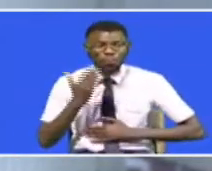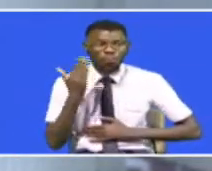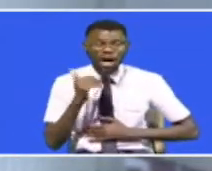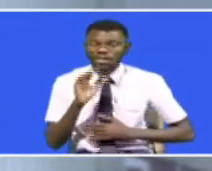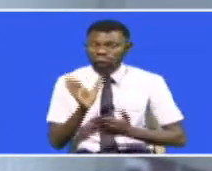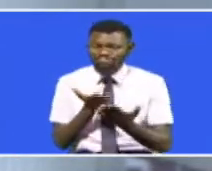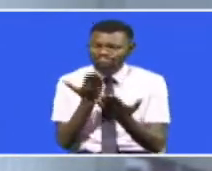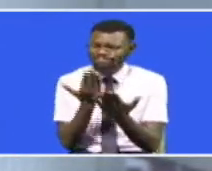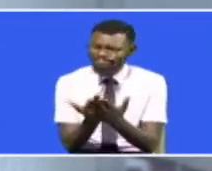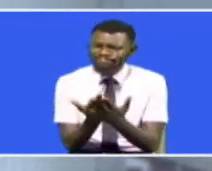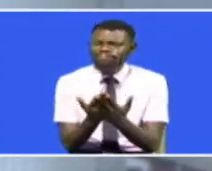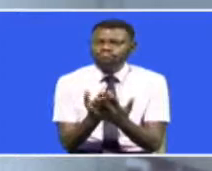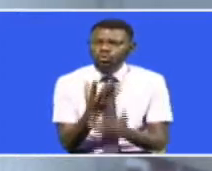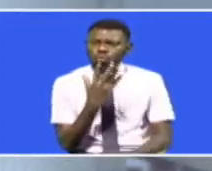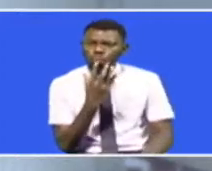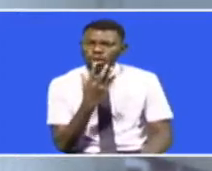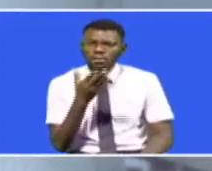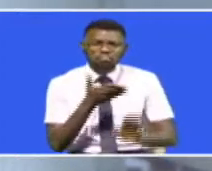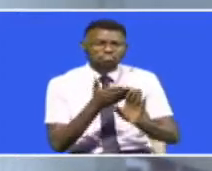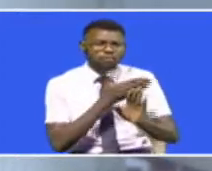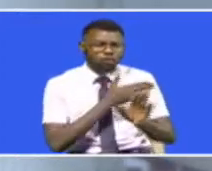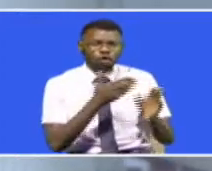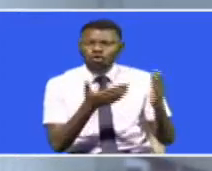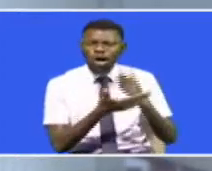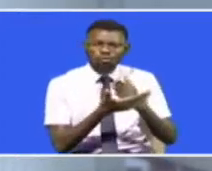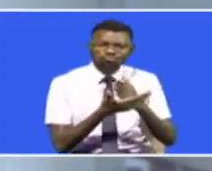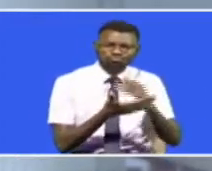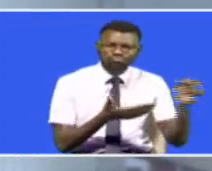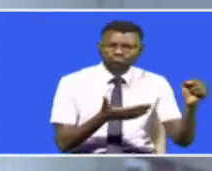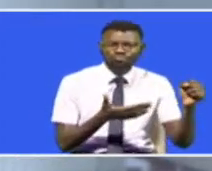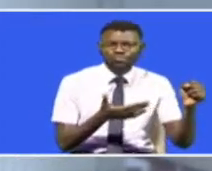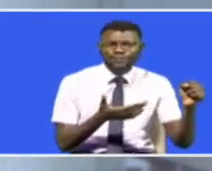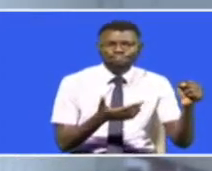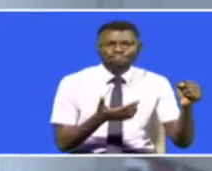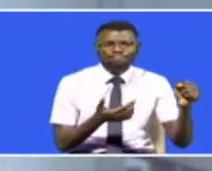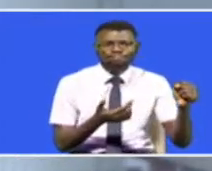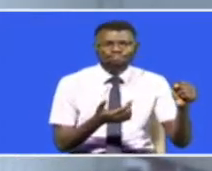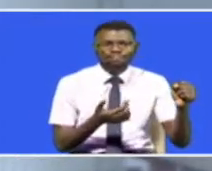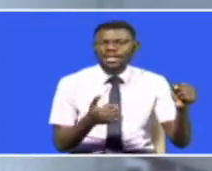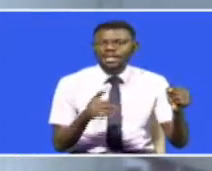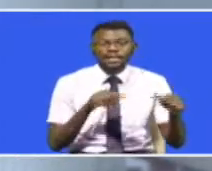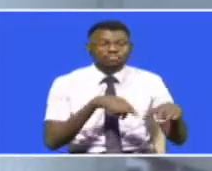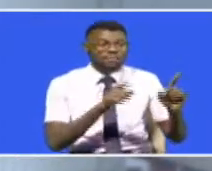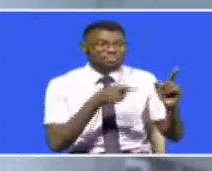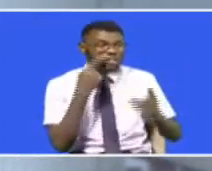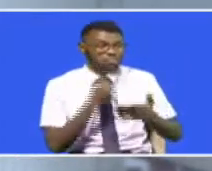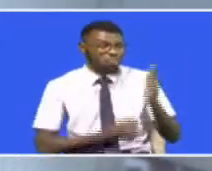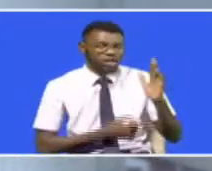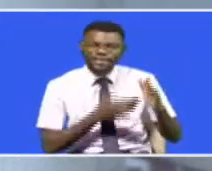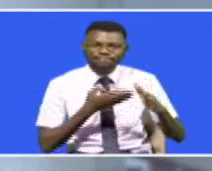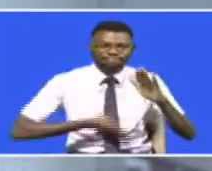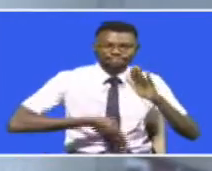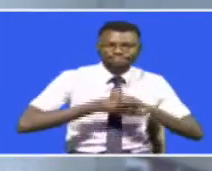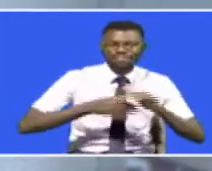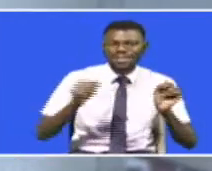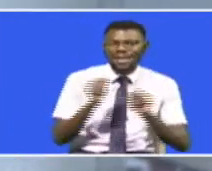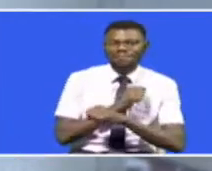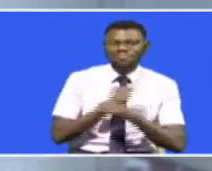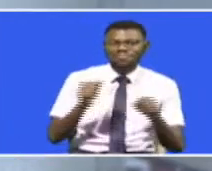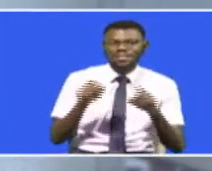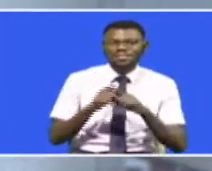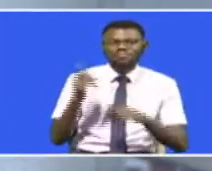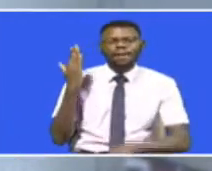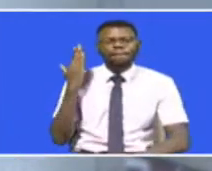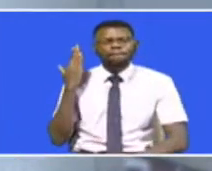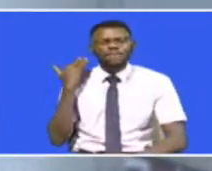appealed the decision by ODM at the Dispute Tribunal, challenging their expulsion. Meanwhile, former MPs from Nyanza region